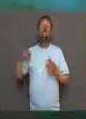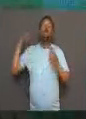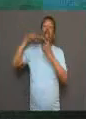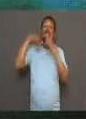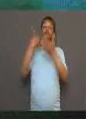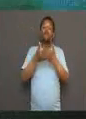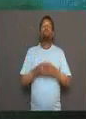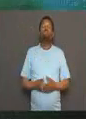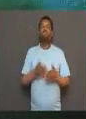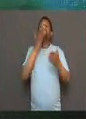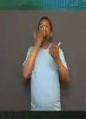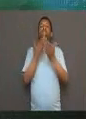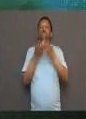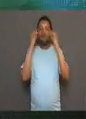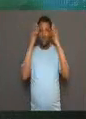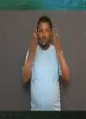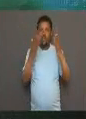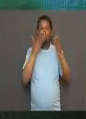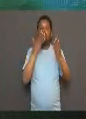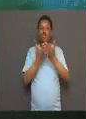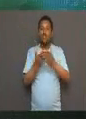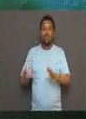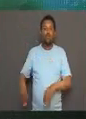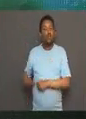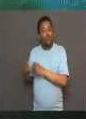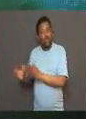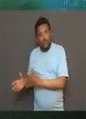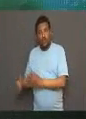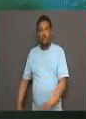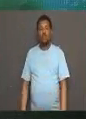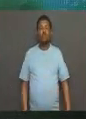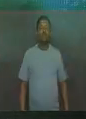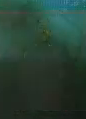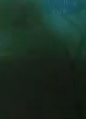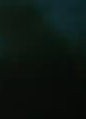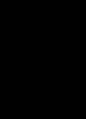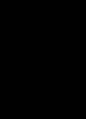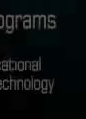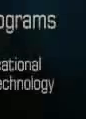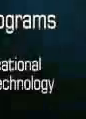produces. Until next time, thank you, teacher. Thank you, students.